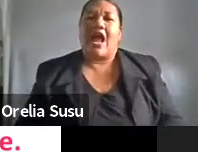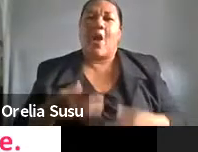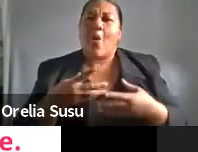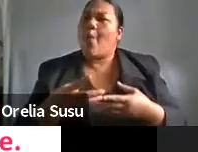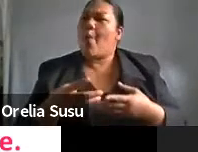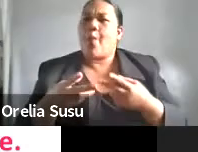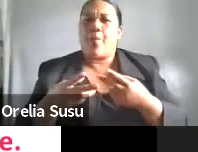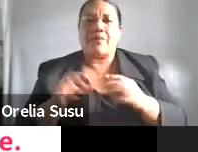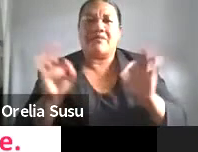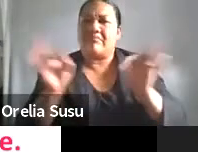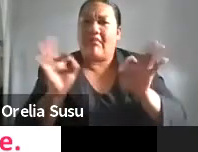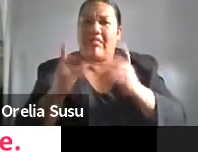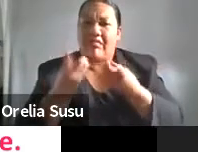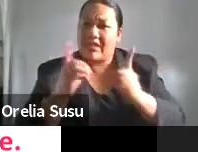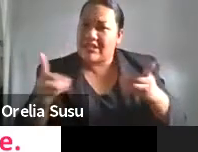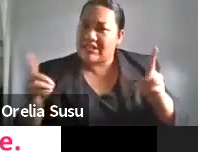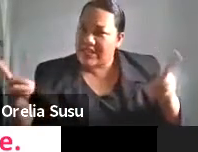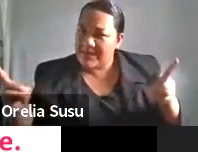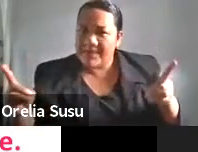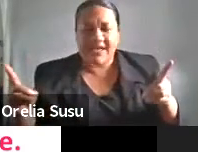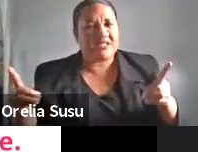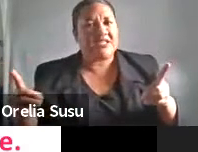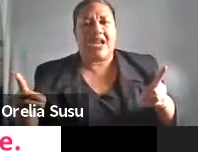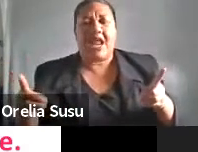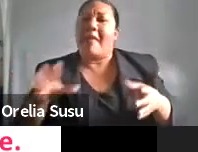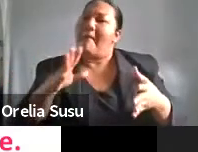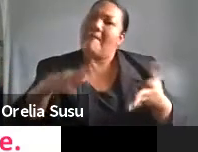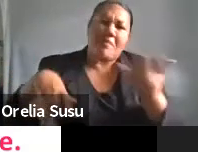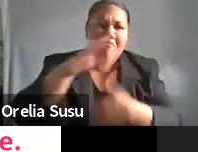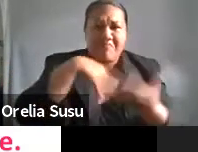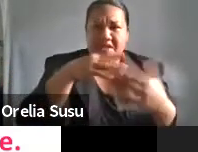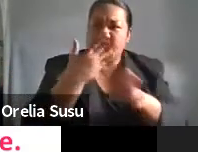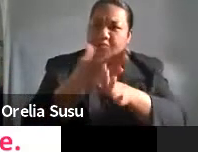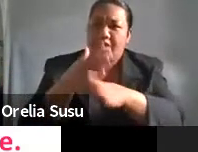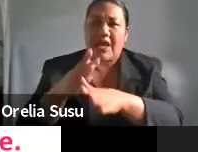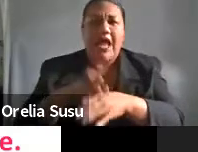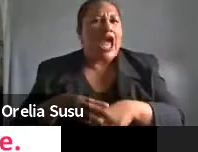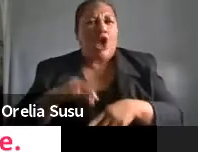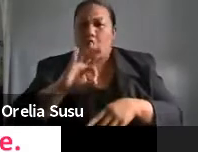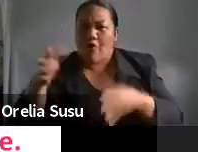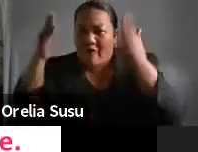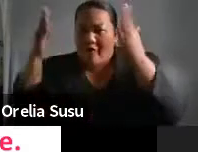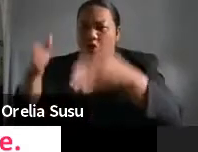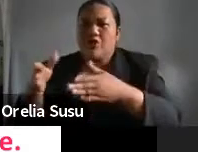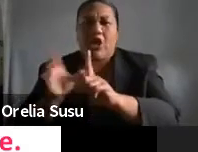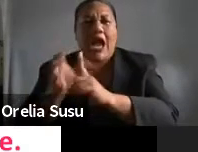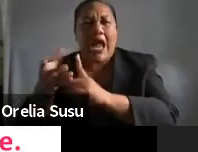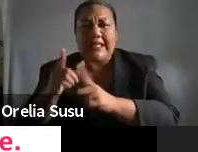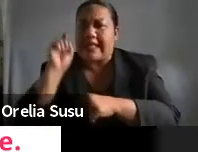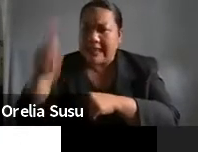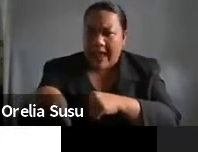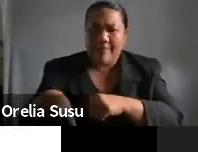without focusing it on the issue that it's a tumble. It's a culture there's always room for negotiation.